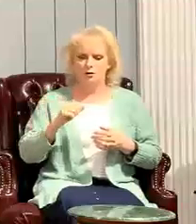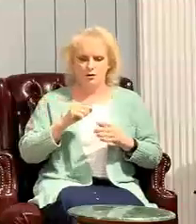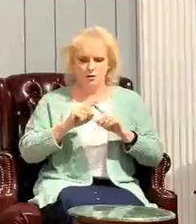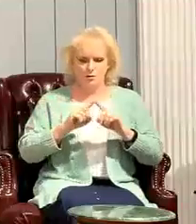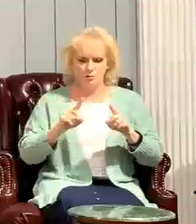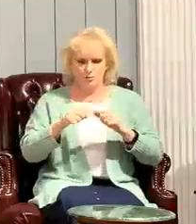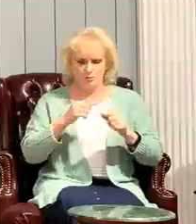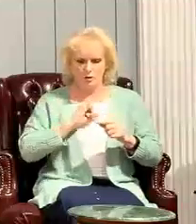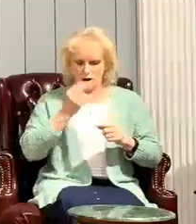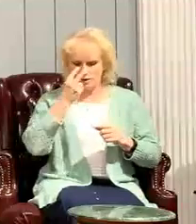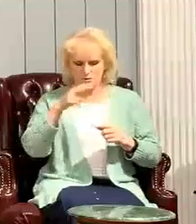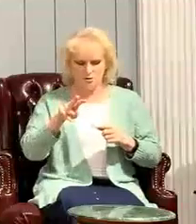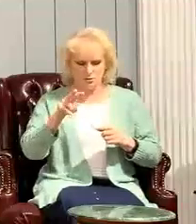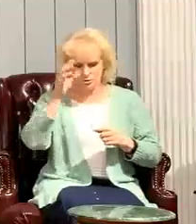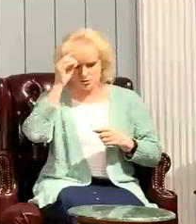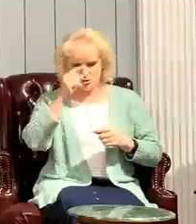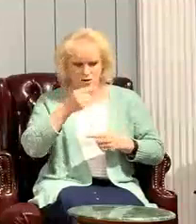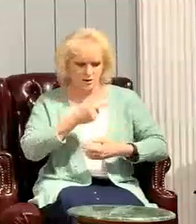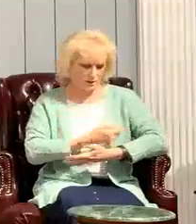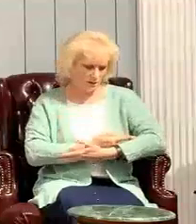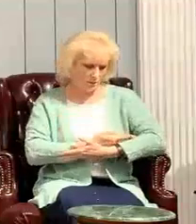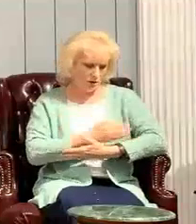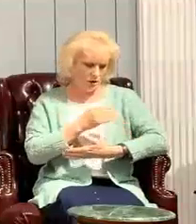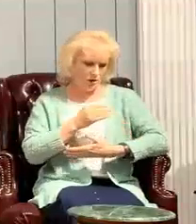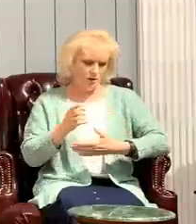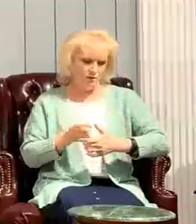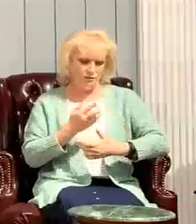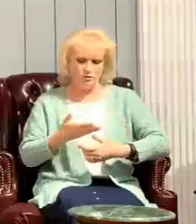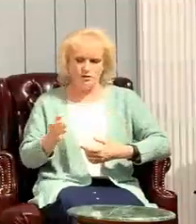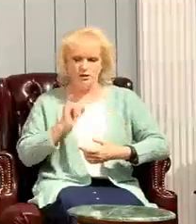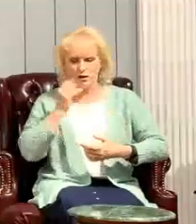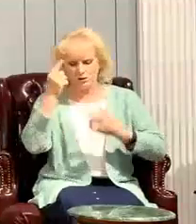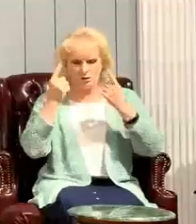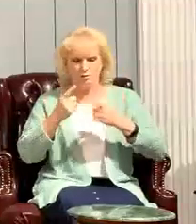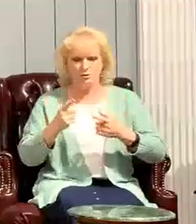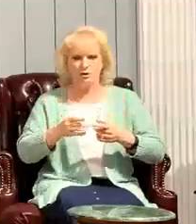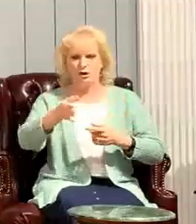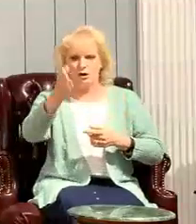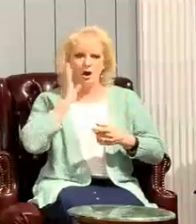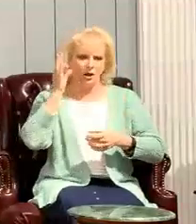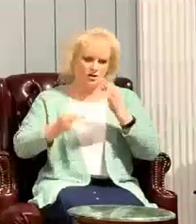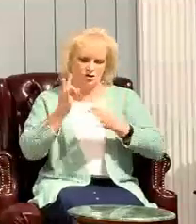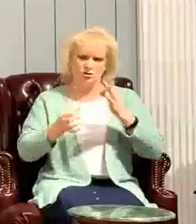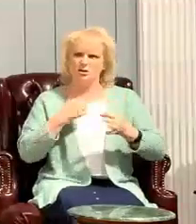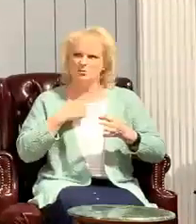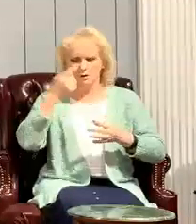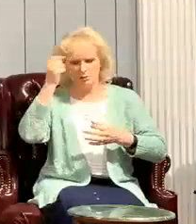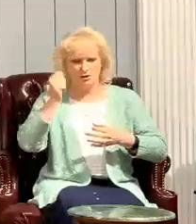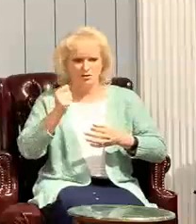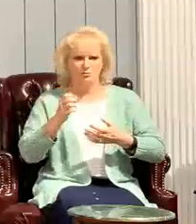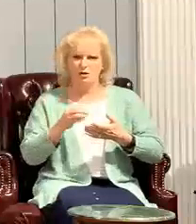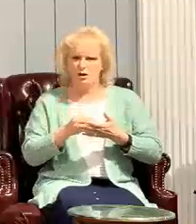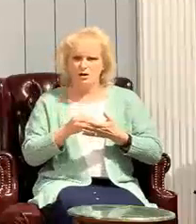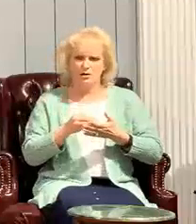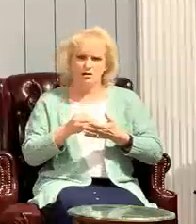thought was, God is judging me because I'm trying to get that house. No, that's stupid. People get